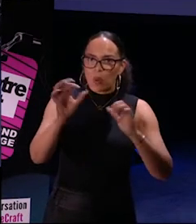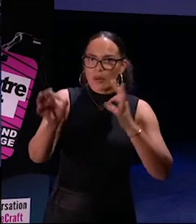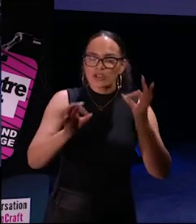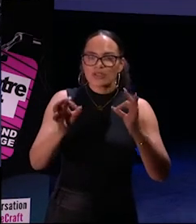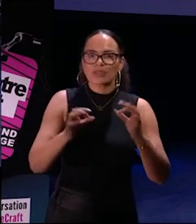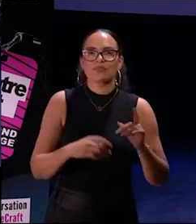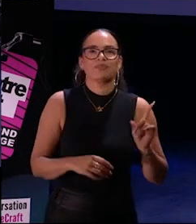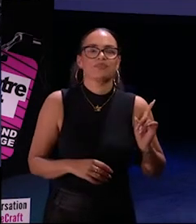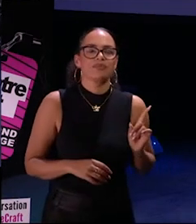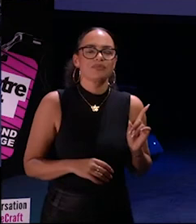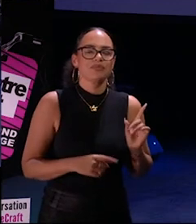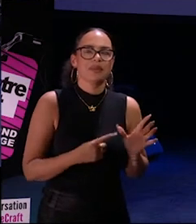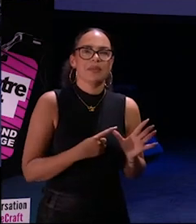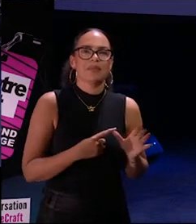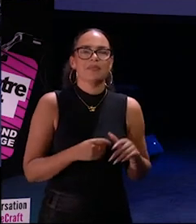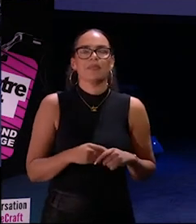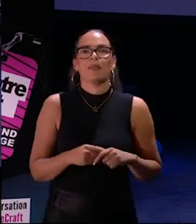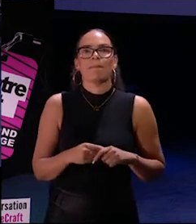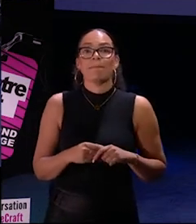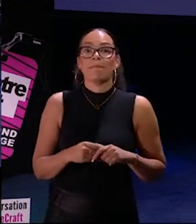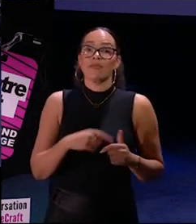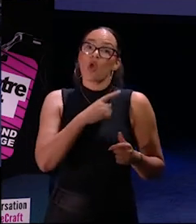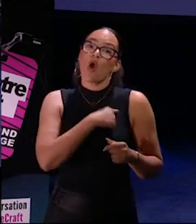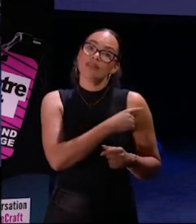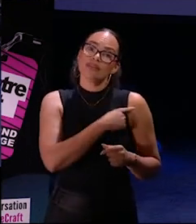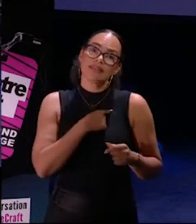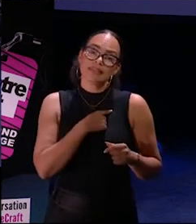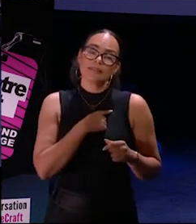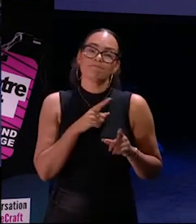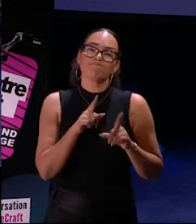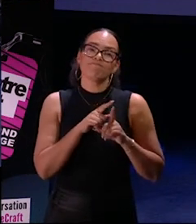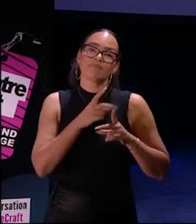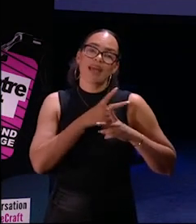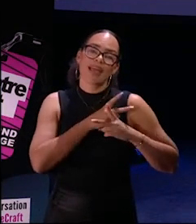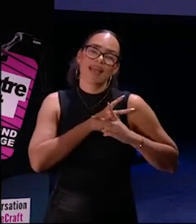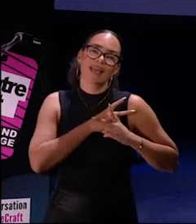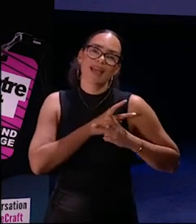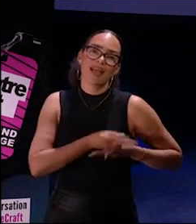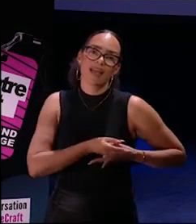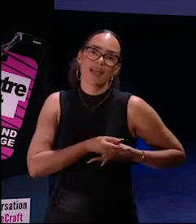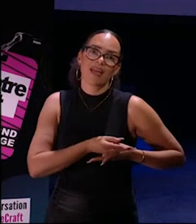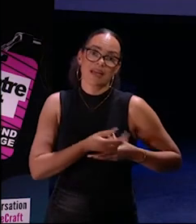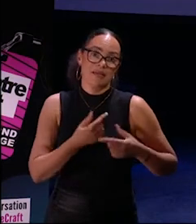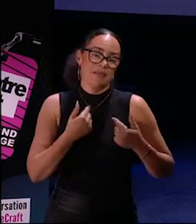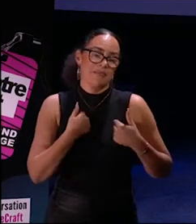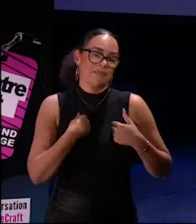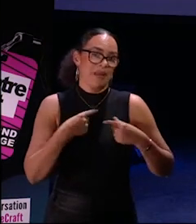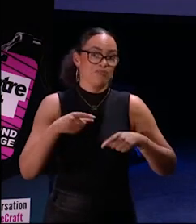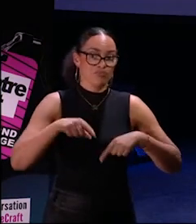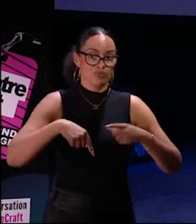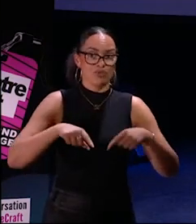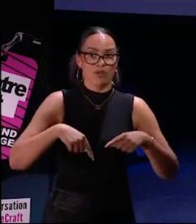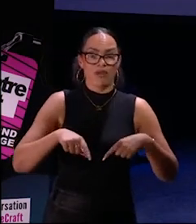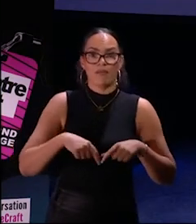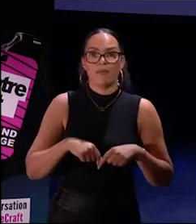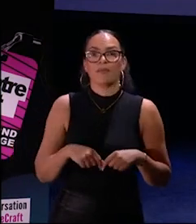honesty is absolutely something, but I also think that care is a big part of what I look to do. And in being a producer, it does mean that I have a